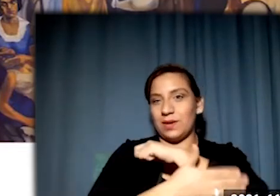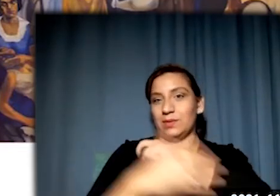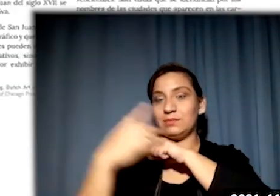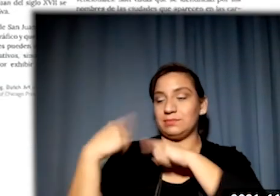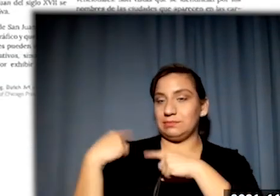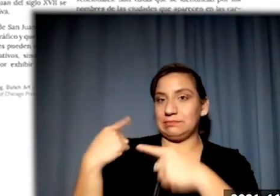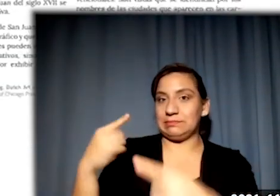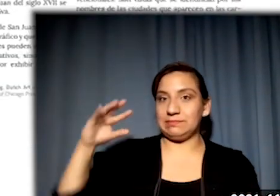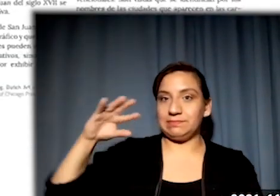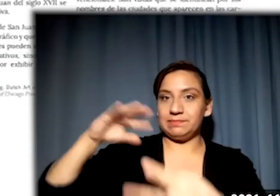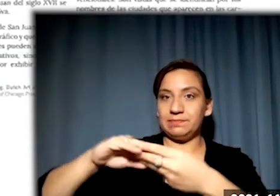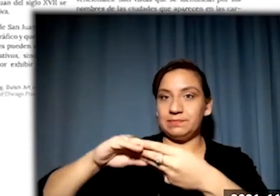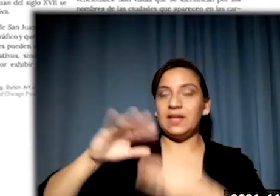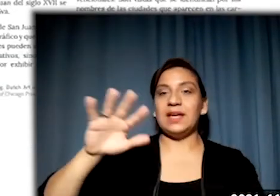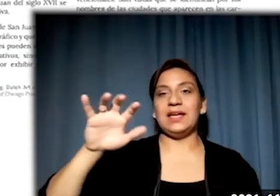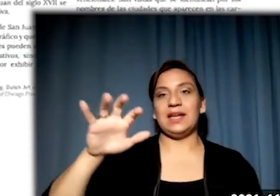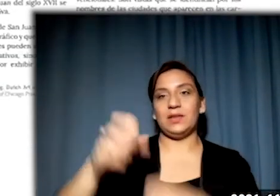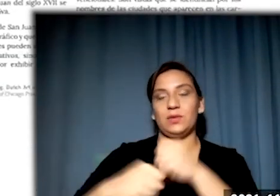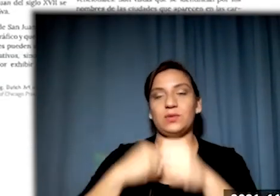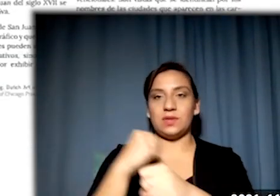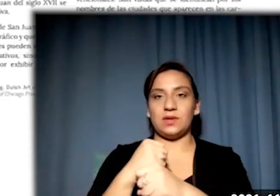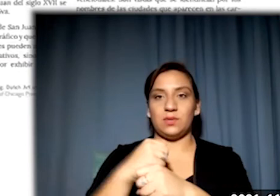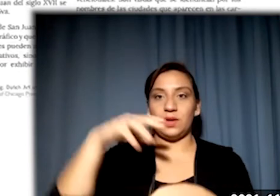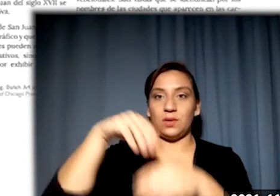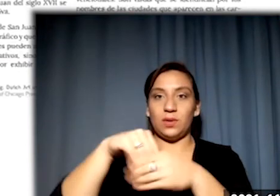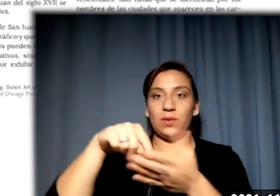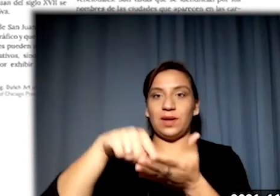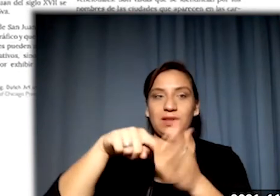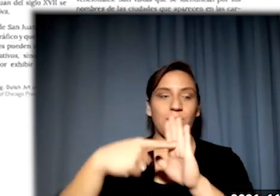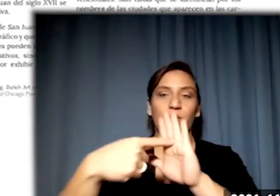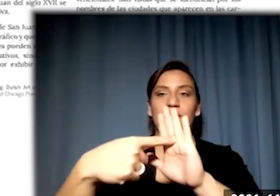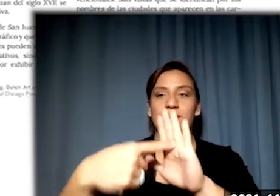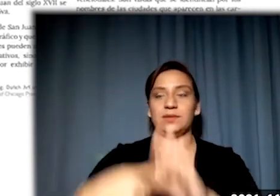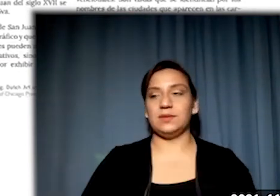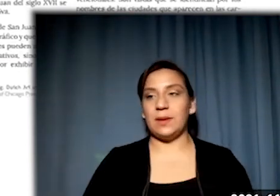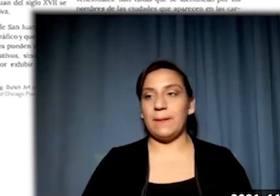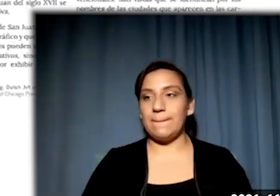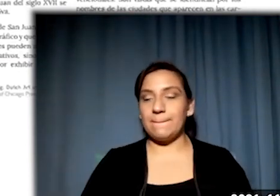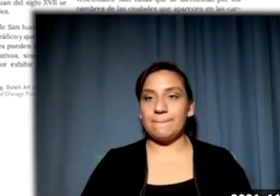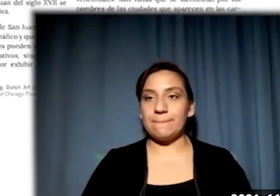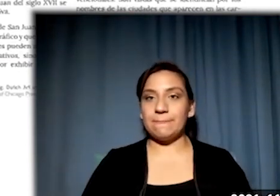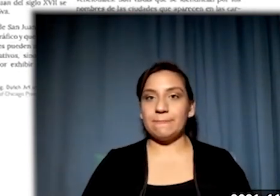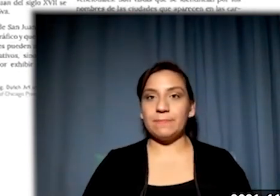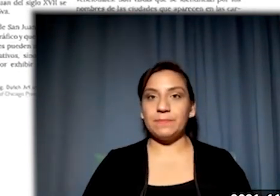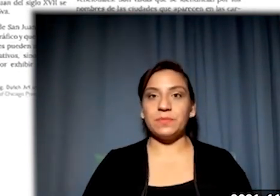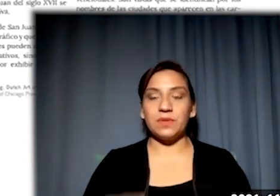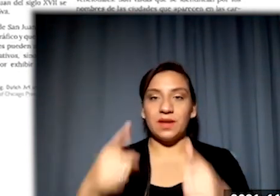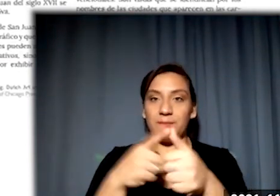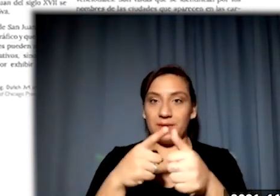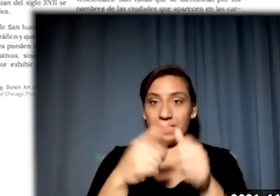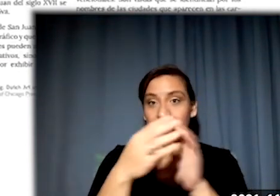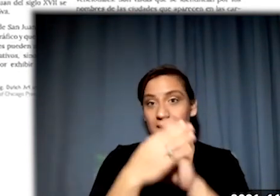publication. In the first chapter of the book, The City of San Juan in Images, 16th and 17th